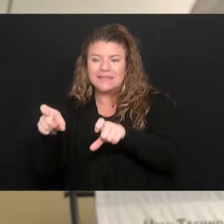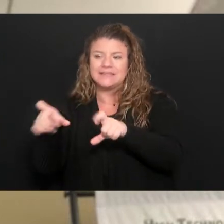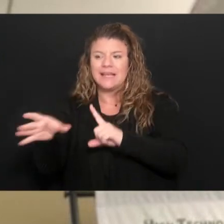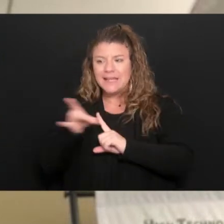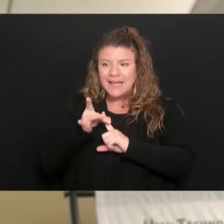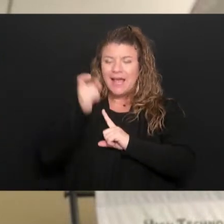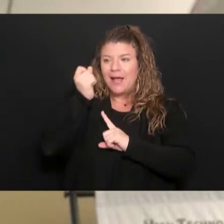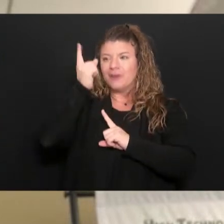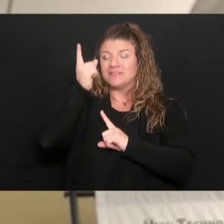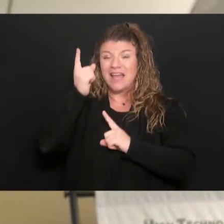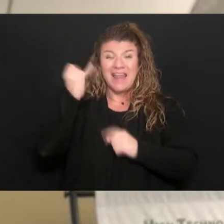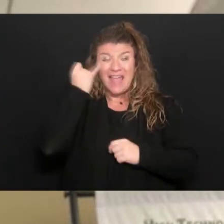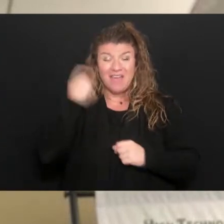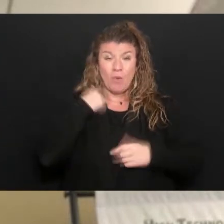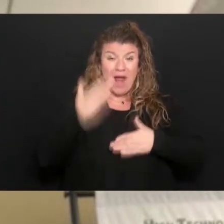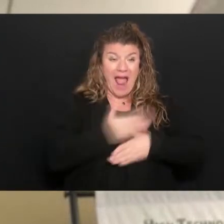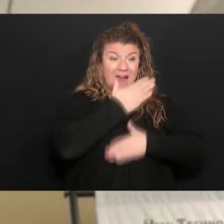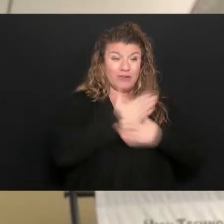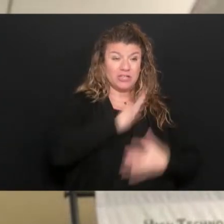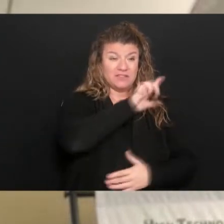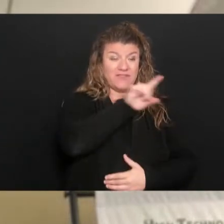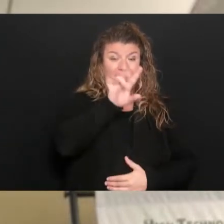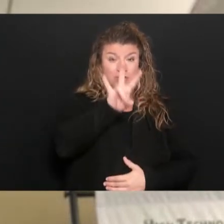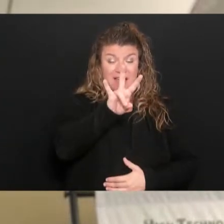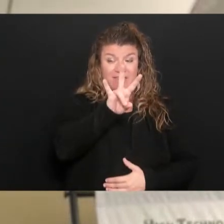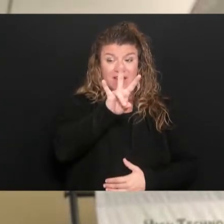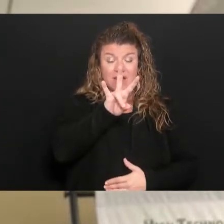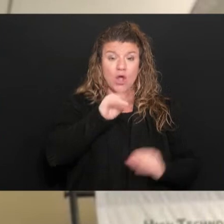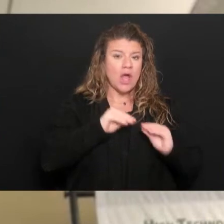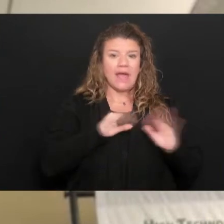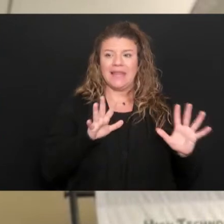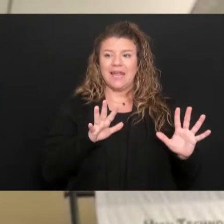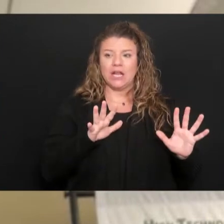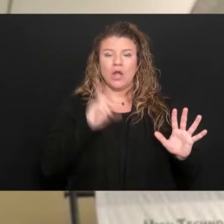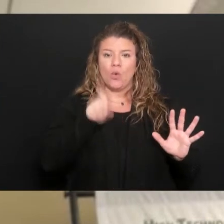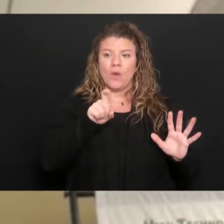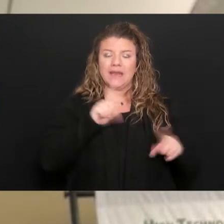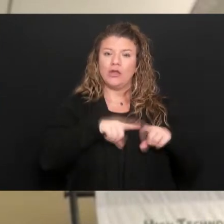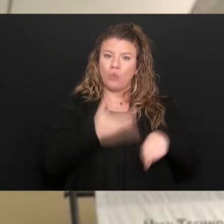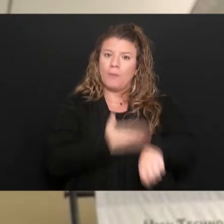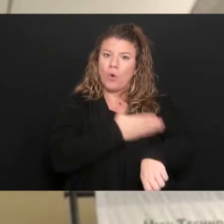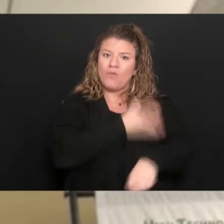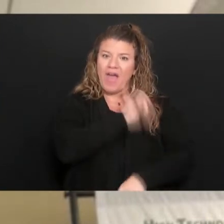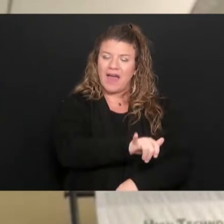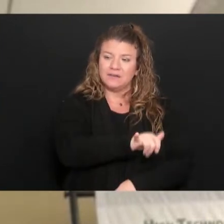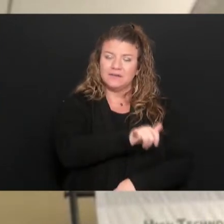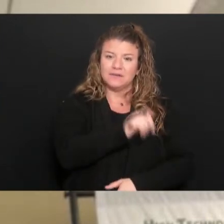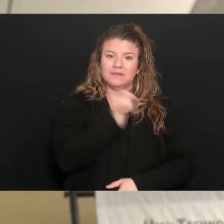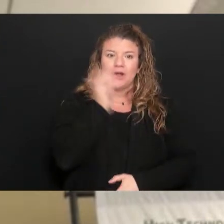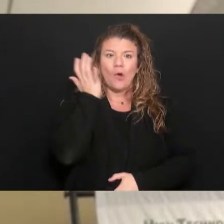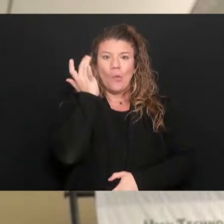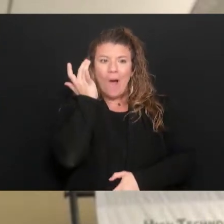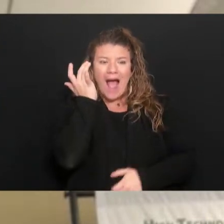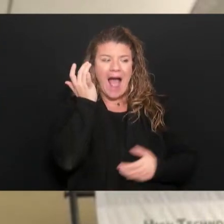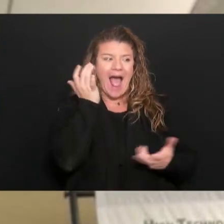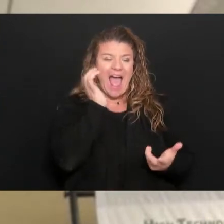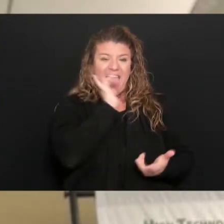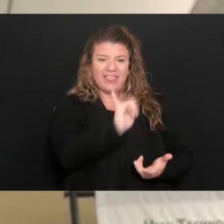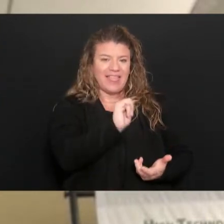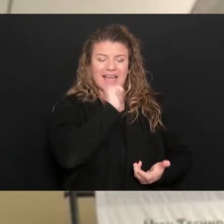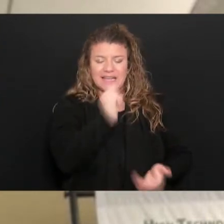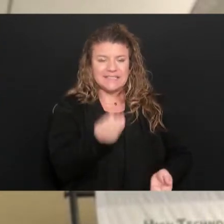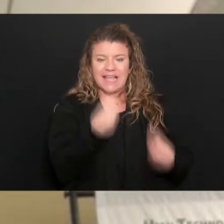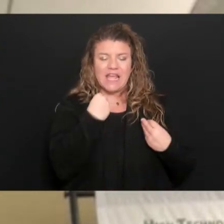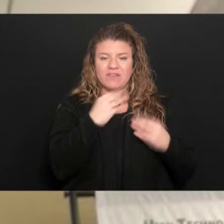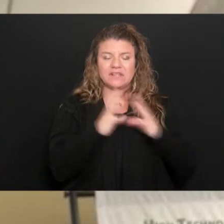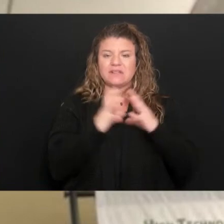averaging 5 to 7, then clearly we need to improve upon that, because it doesn't provide us as